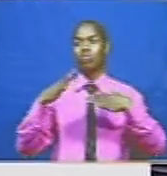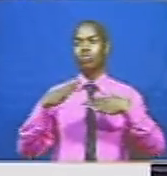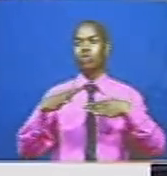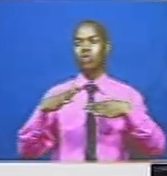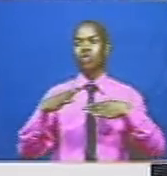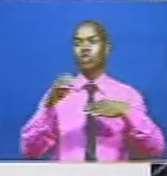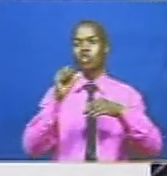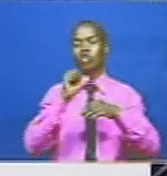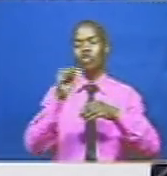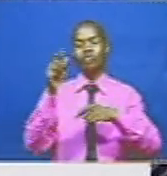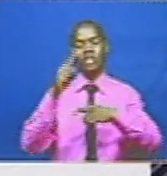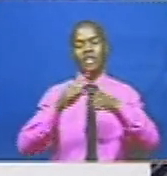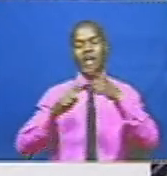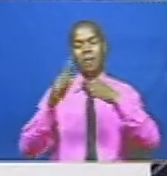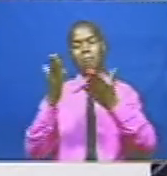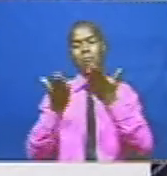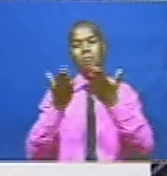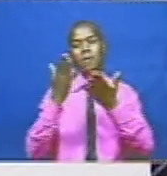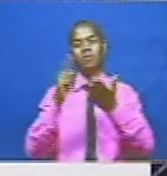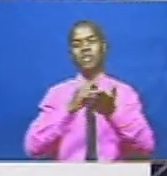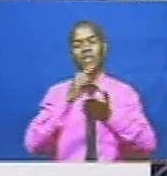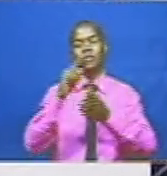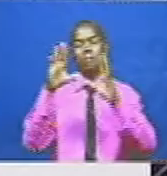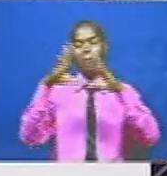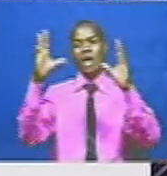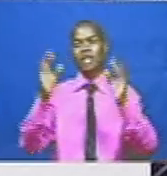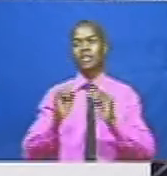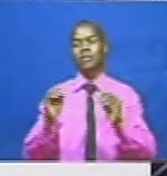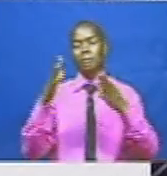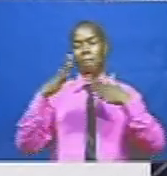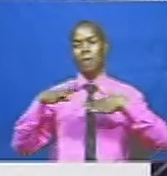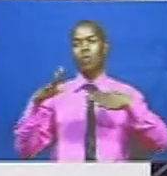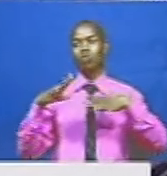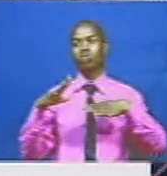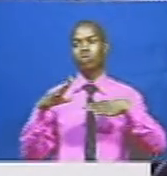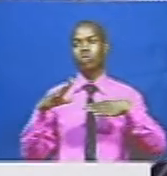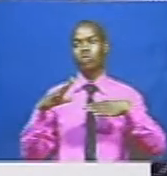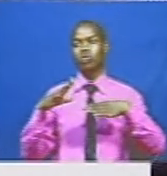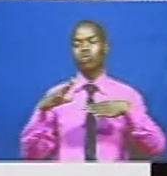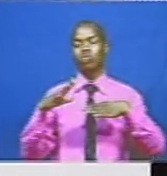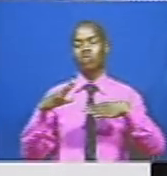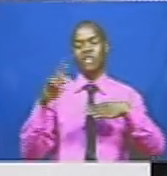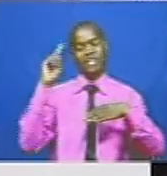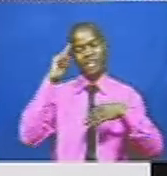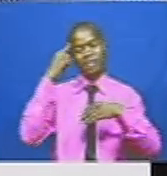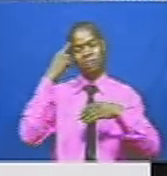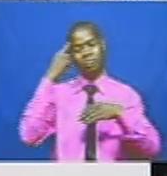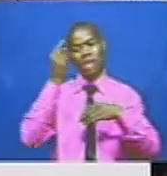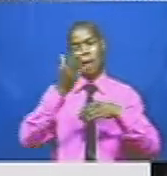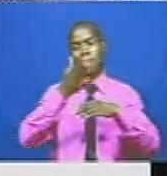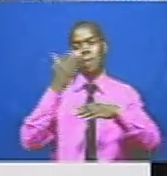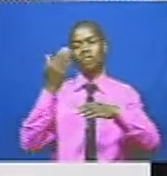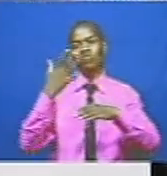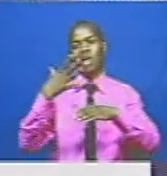holidays. Holidays don't come as a priority in people's budget down here. People are looking at, they would rather go out and, you know, hang out